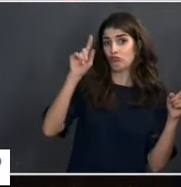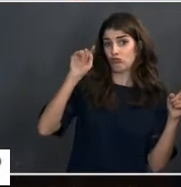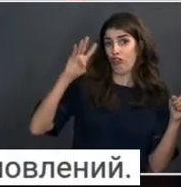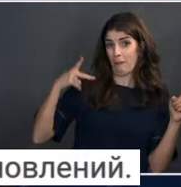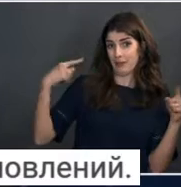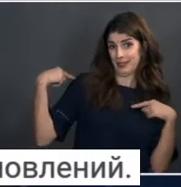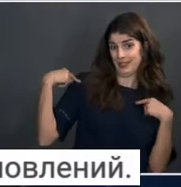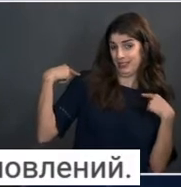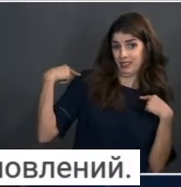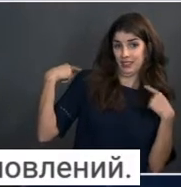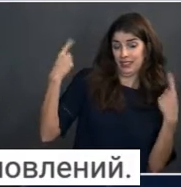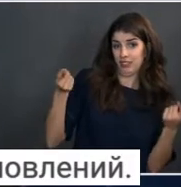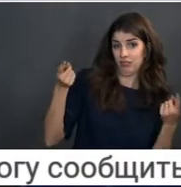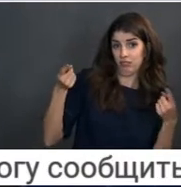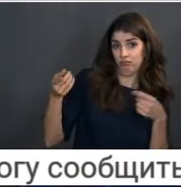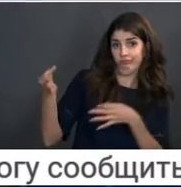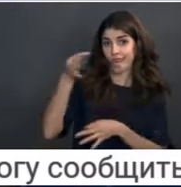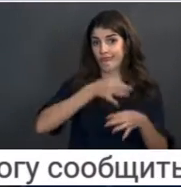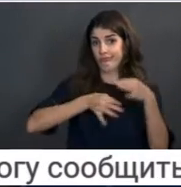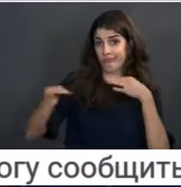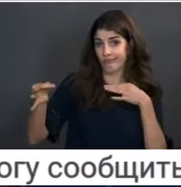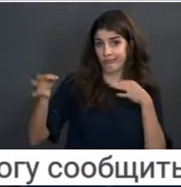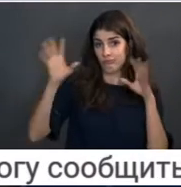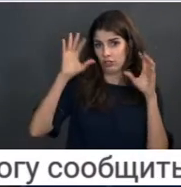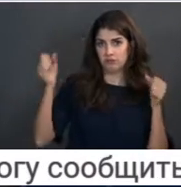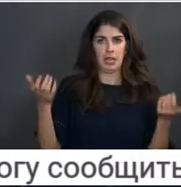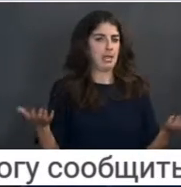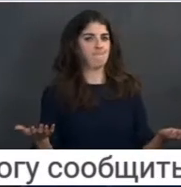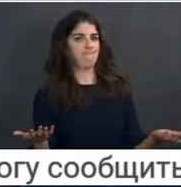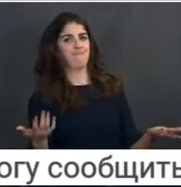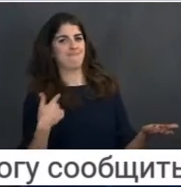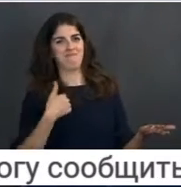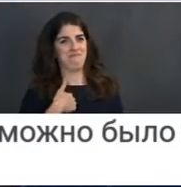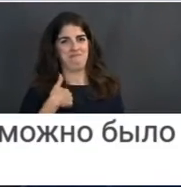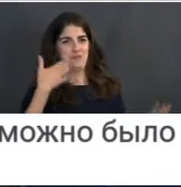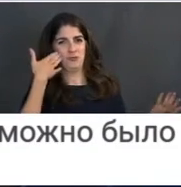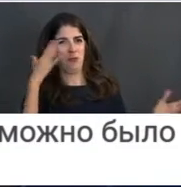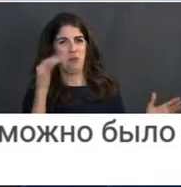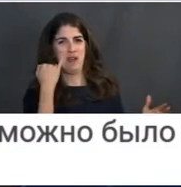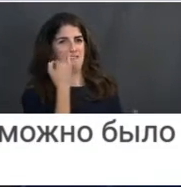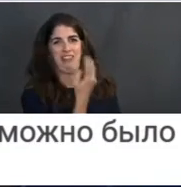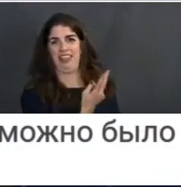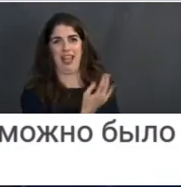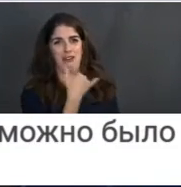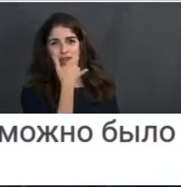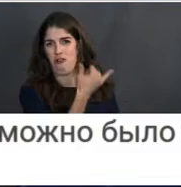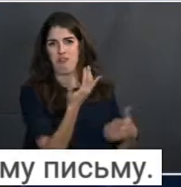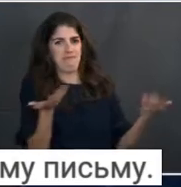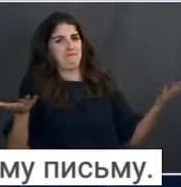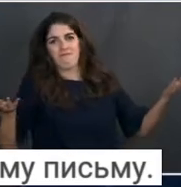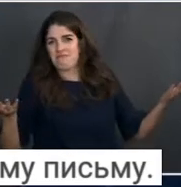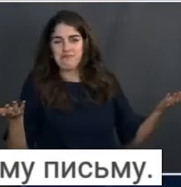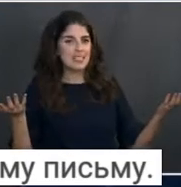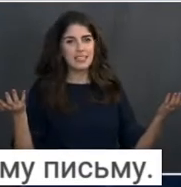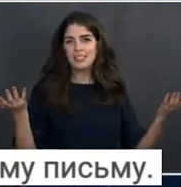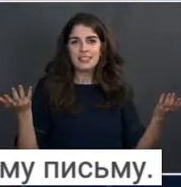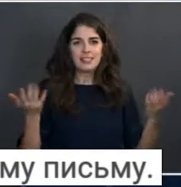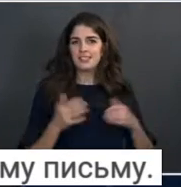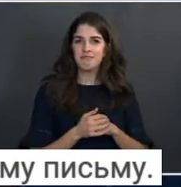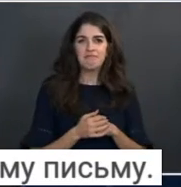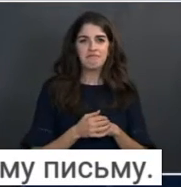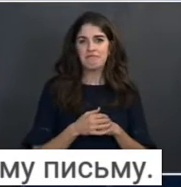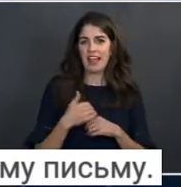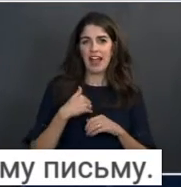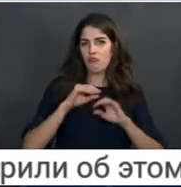Biden? I don't have any update. I don't have any calls to report on. There are no calls to report on, I should say, and I don't have